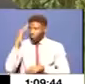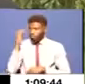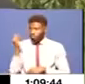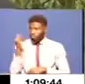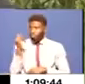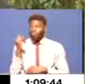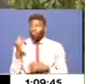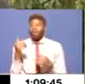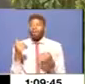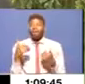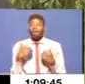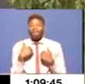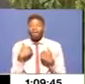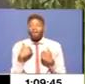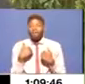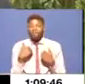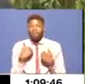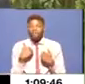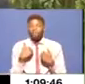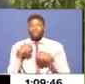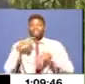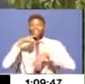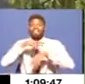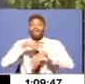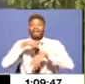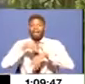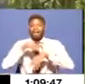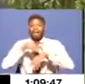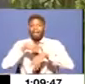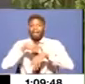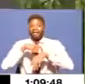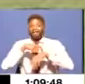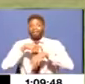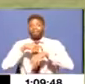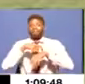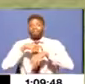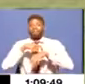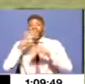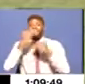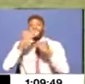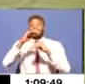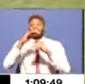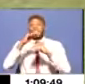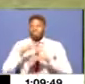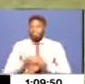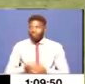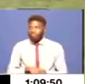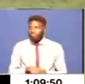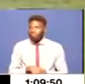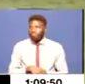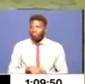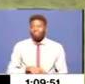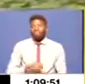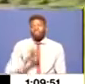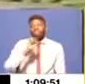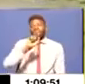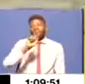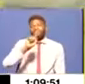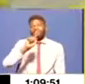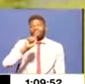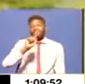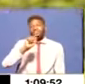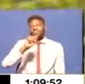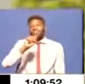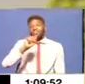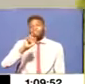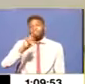limited time that you've been awarded. Stanley Karaoke from Embu tells me he